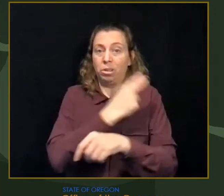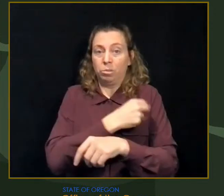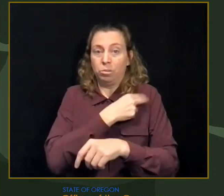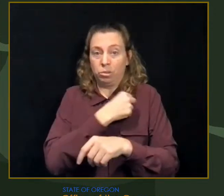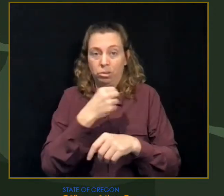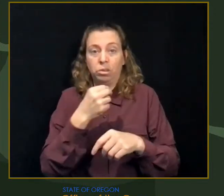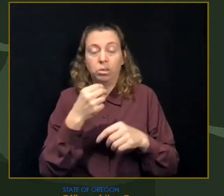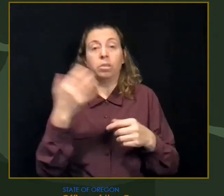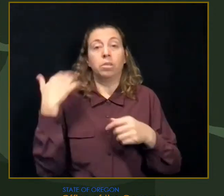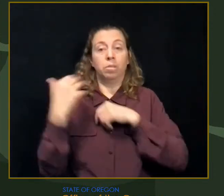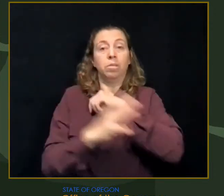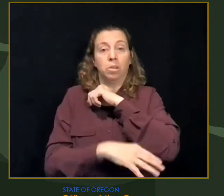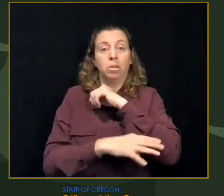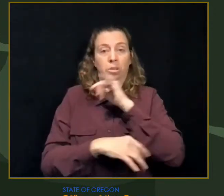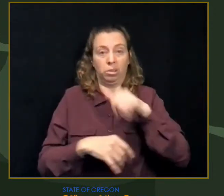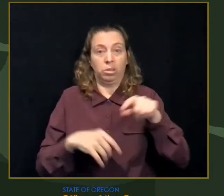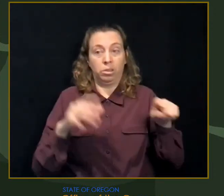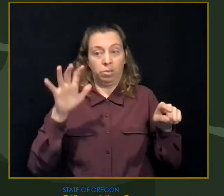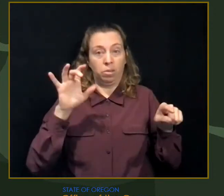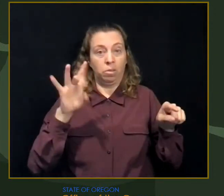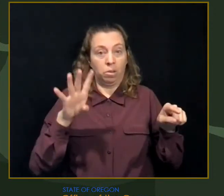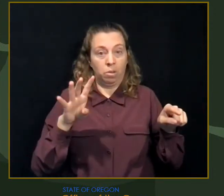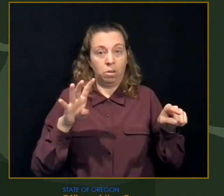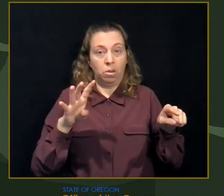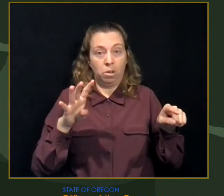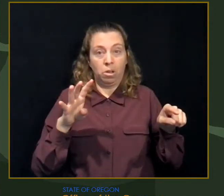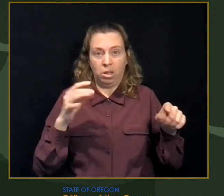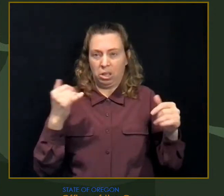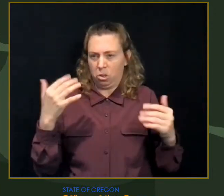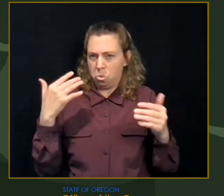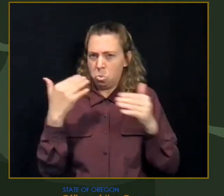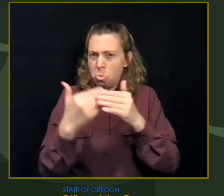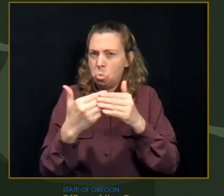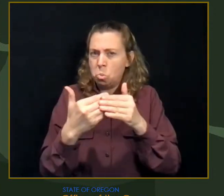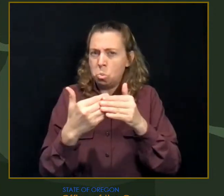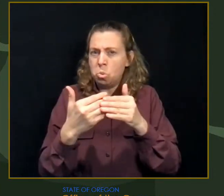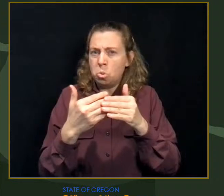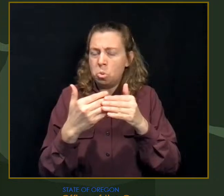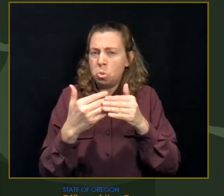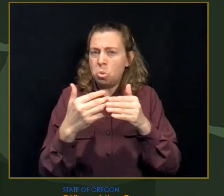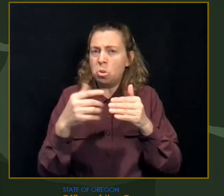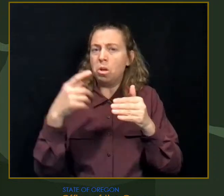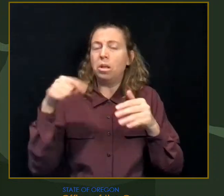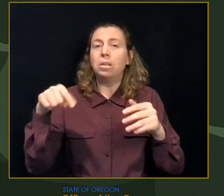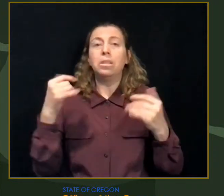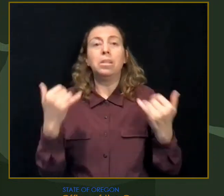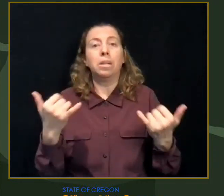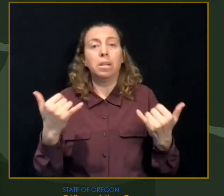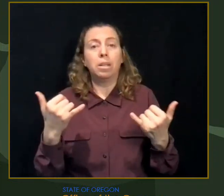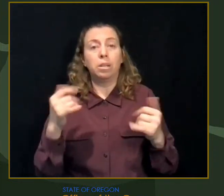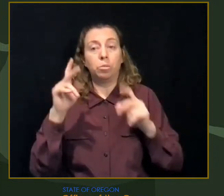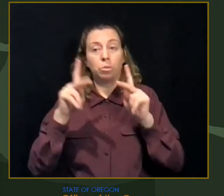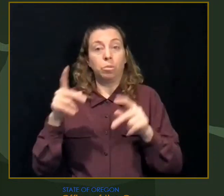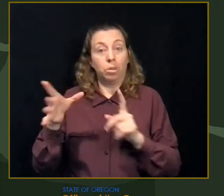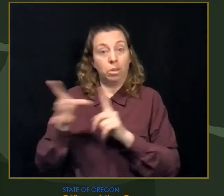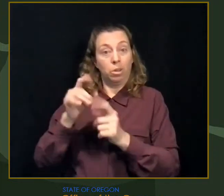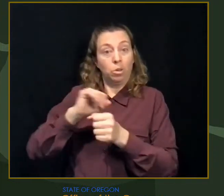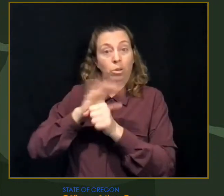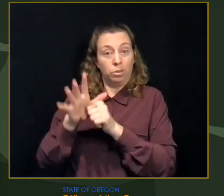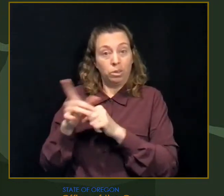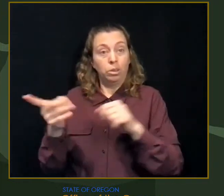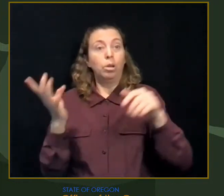the fall. We are quickly seeing our number of people with COVID increase across Oregon, with